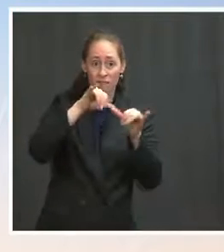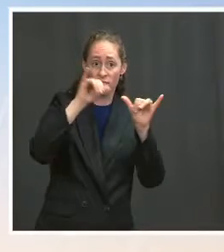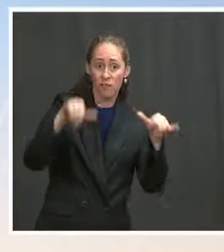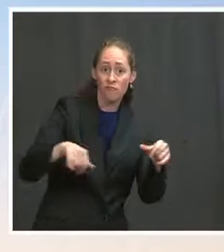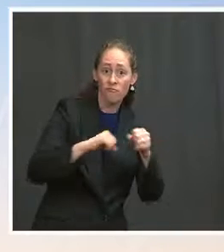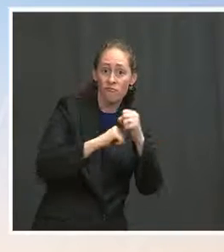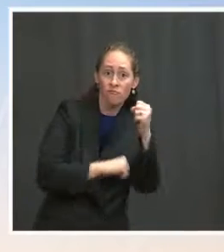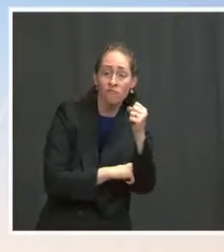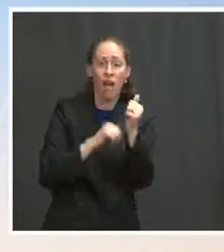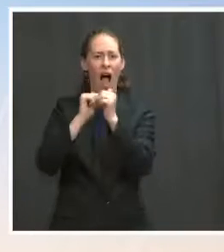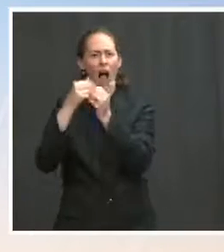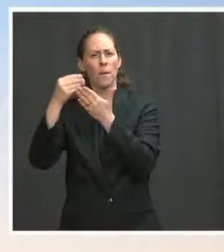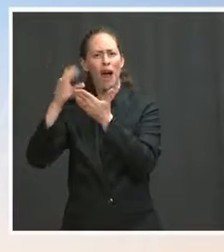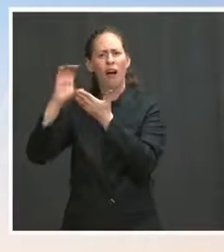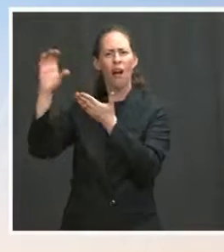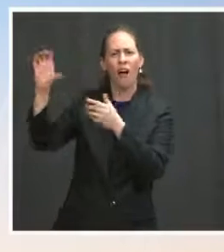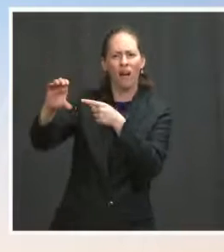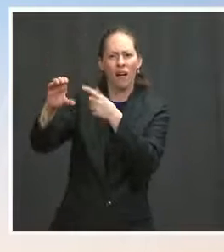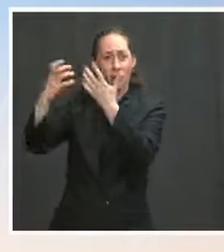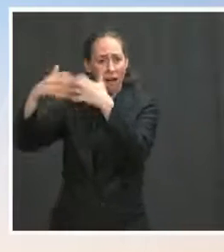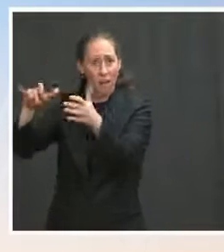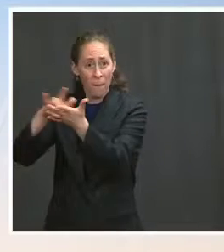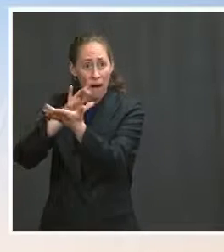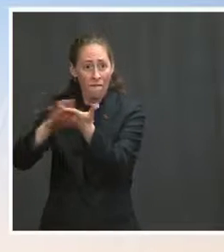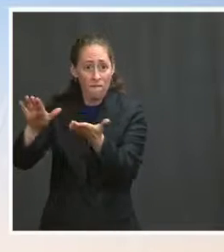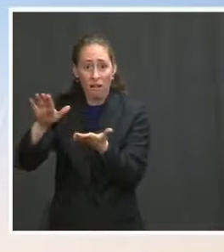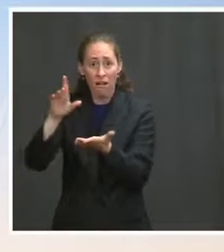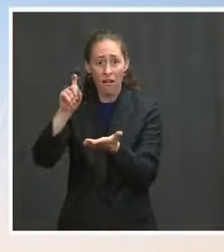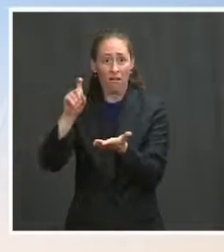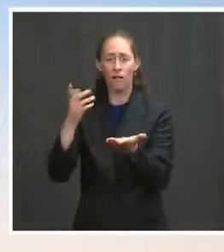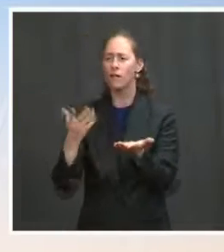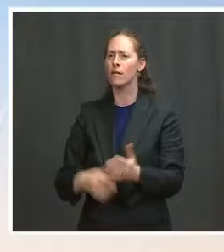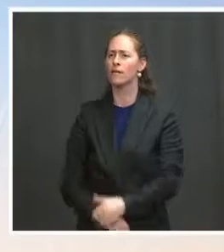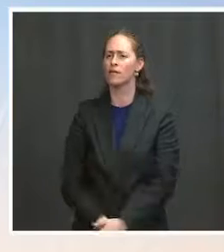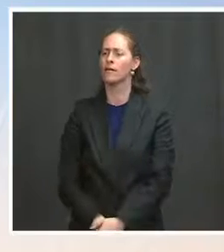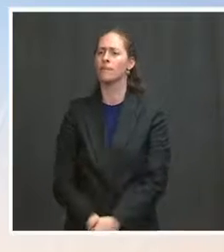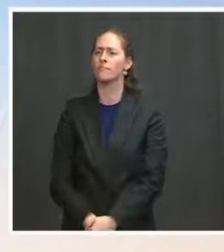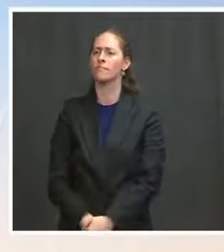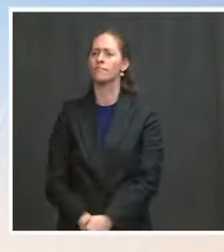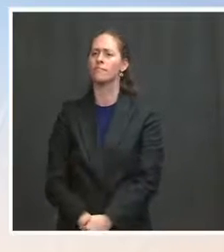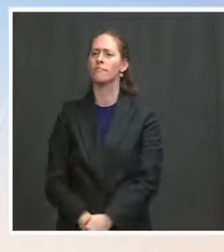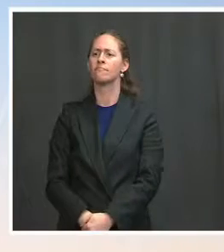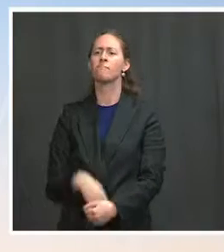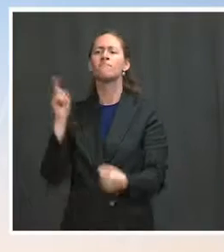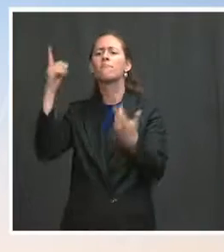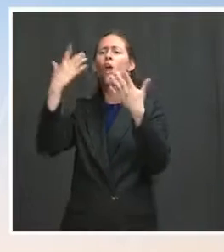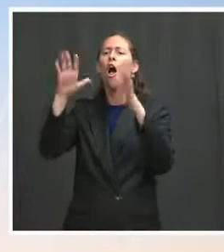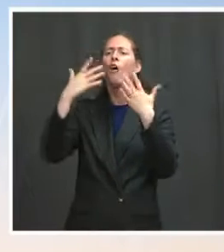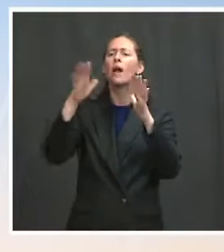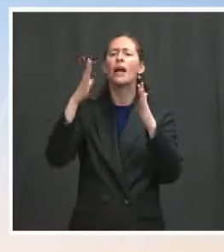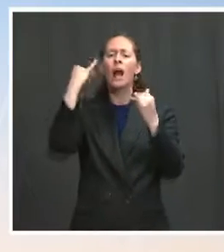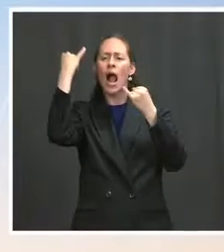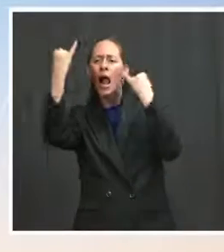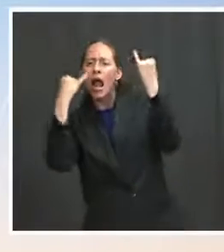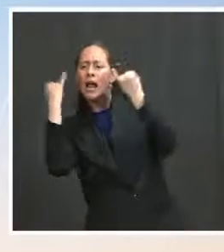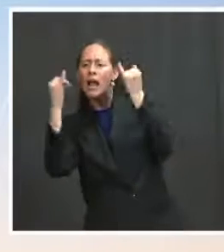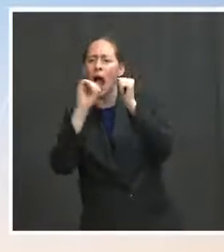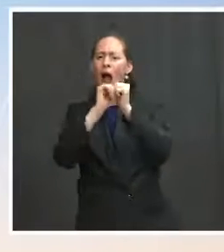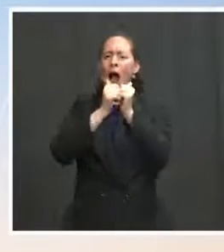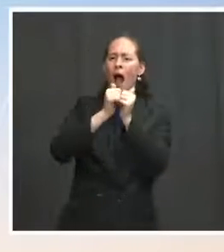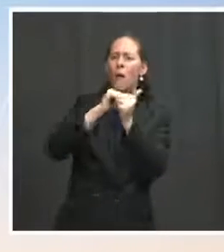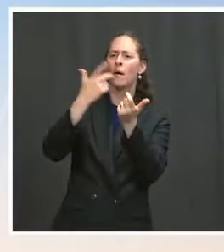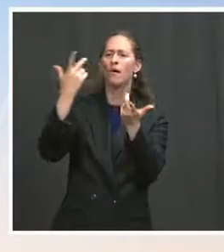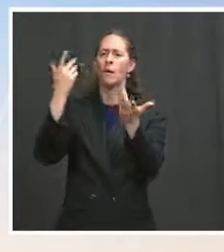of ways to pay for these packages. Obviously, there was agreement already on the pay-fors for the infrastructure bipartisan deal, which was agreed to by the